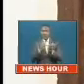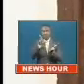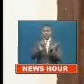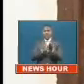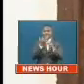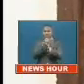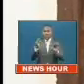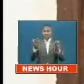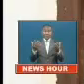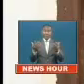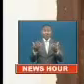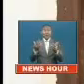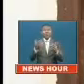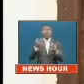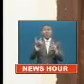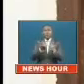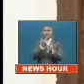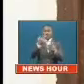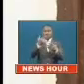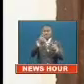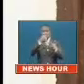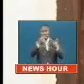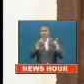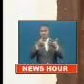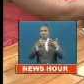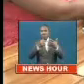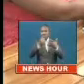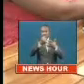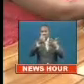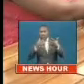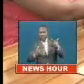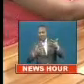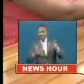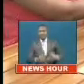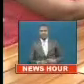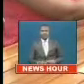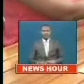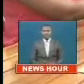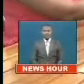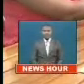slip from where it is now as a free press country. Thanks for having me.